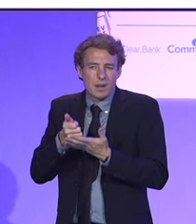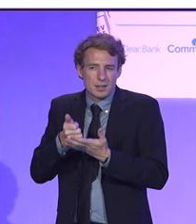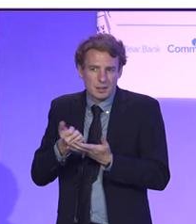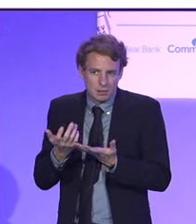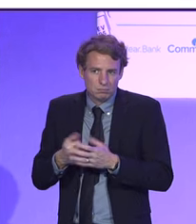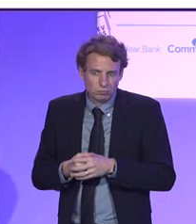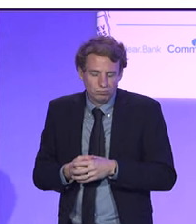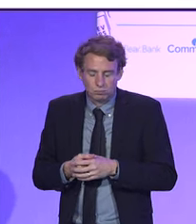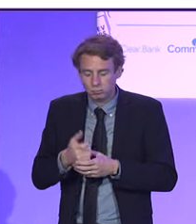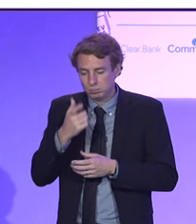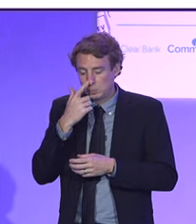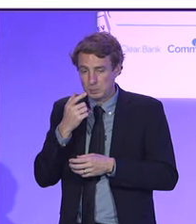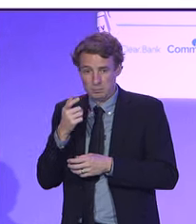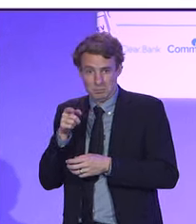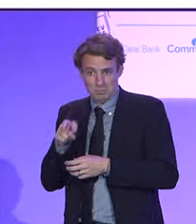your instance